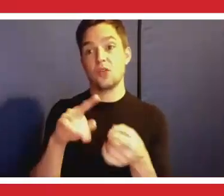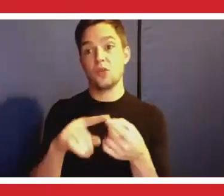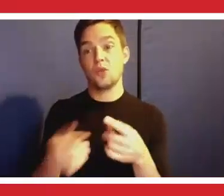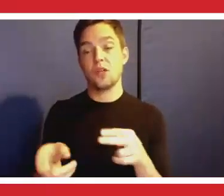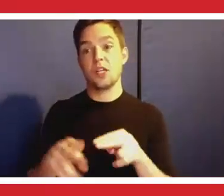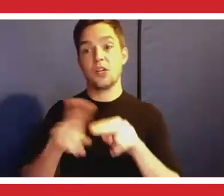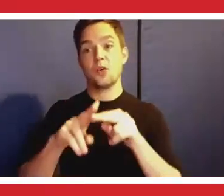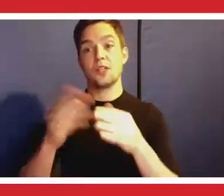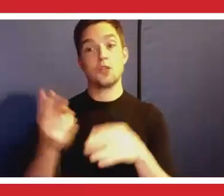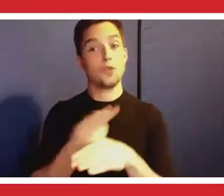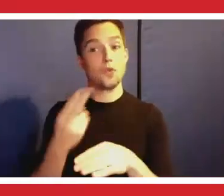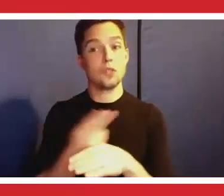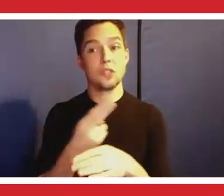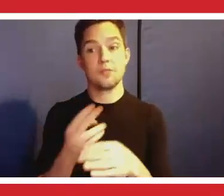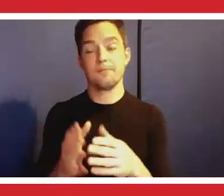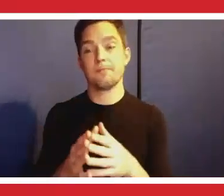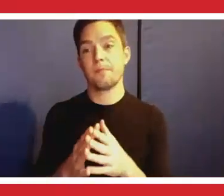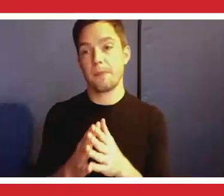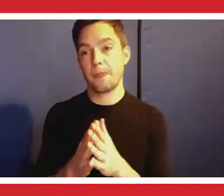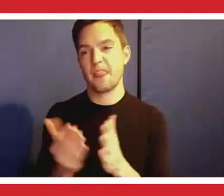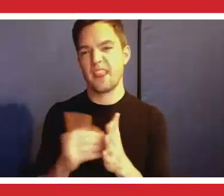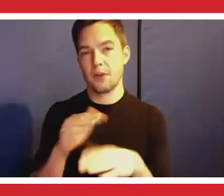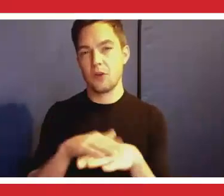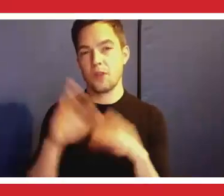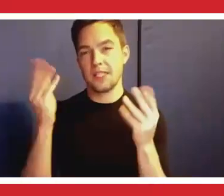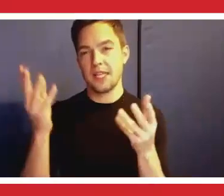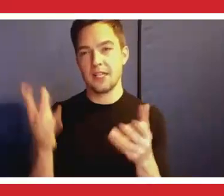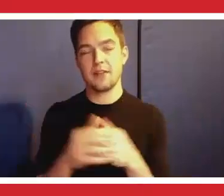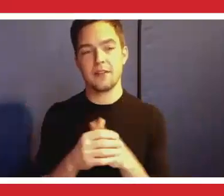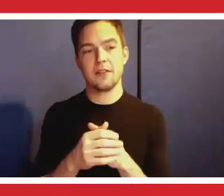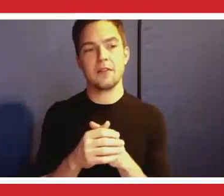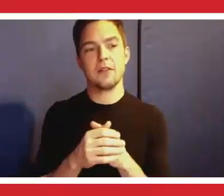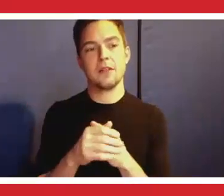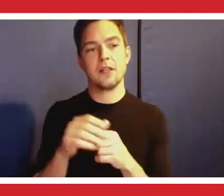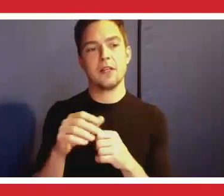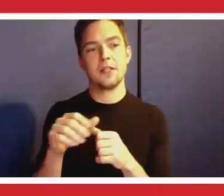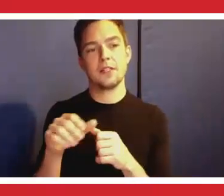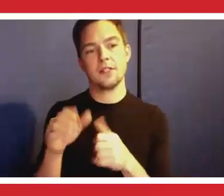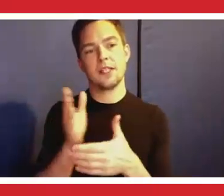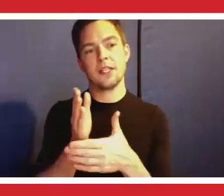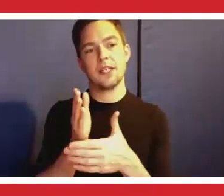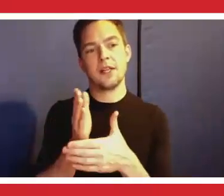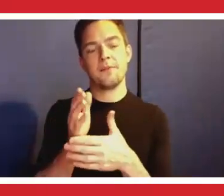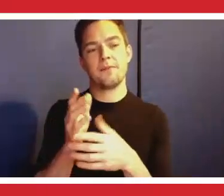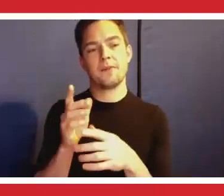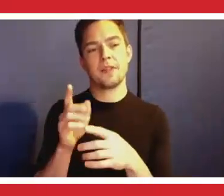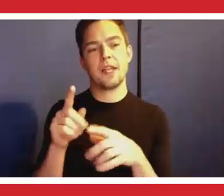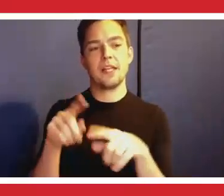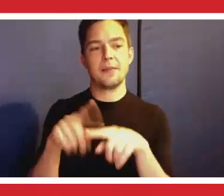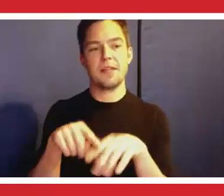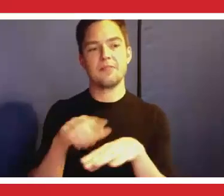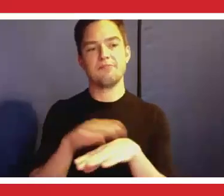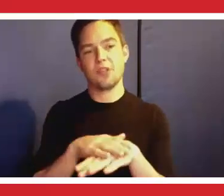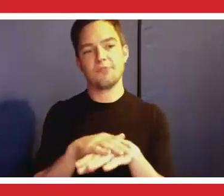use, again, data and artificial intelligence. So this we